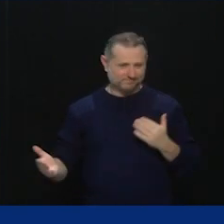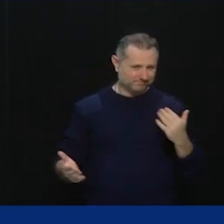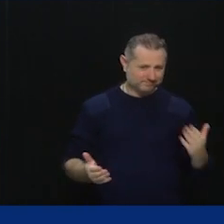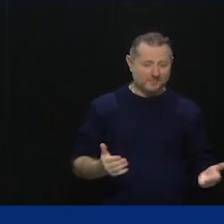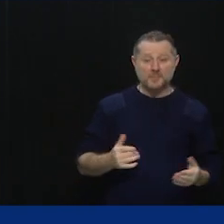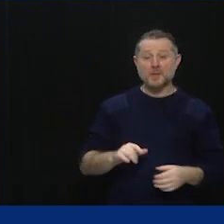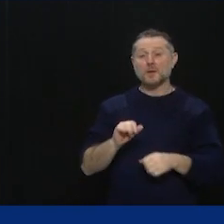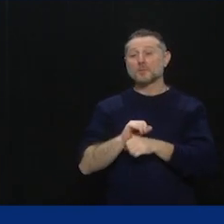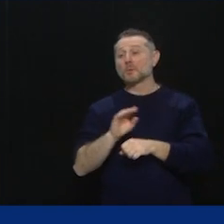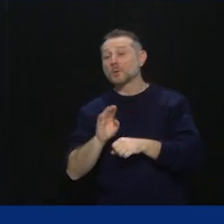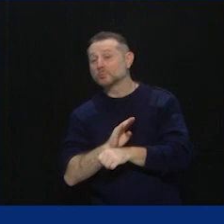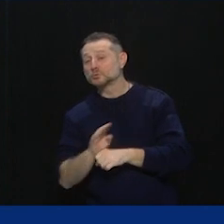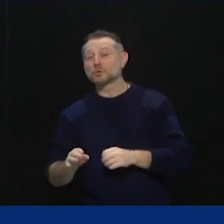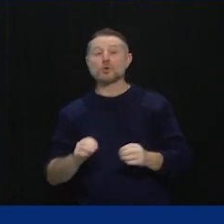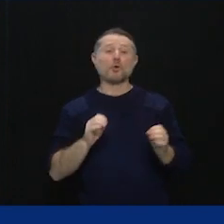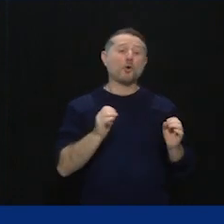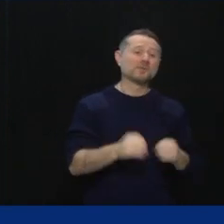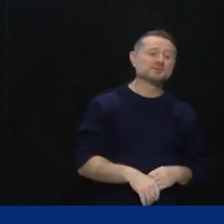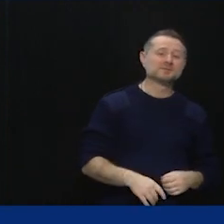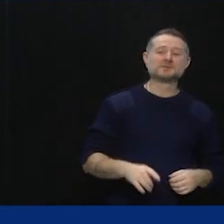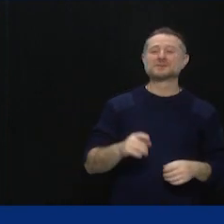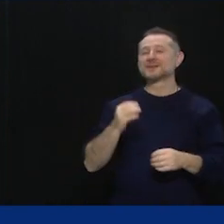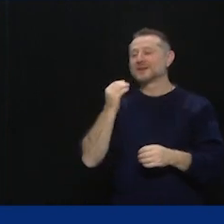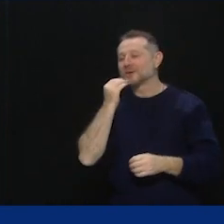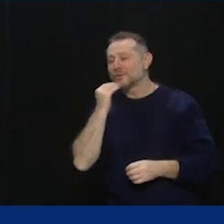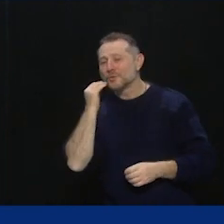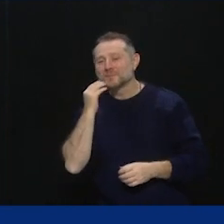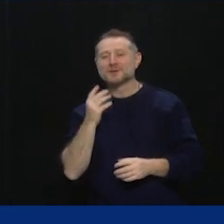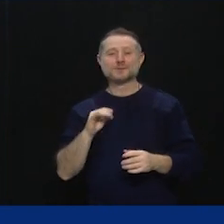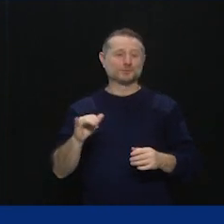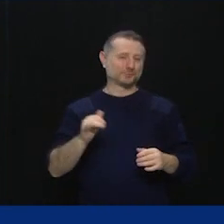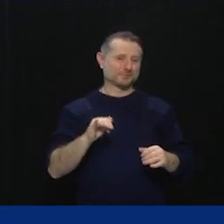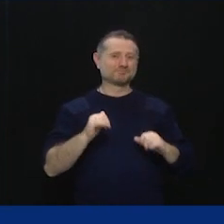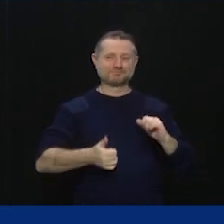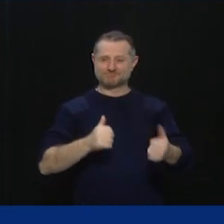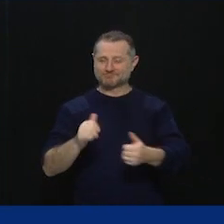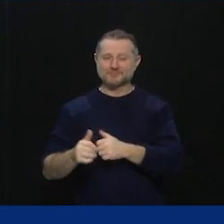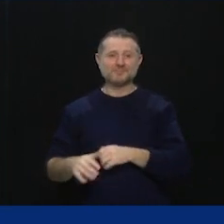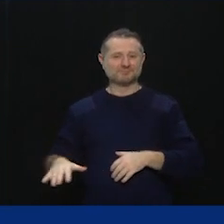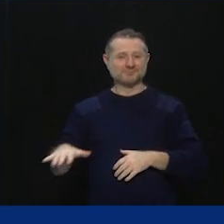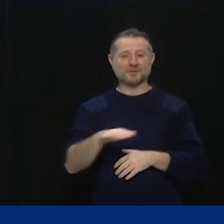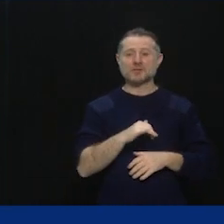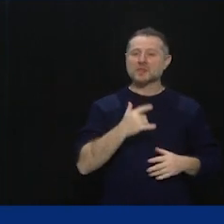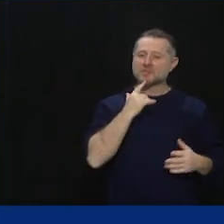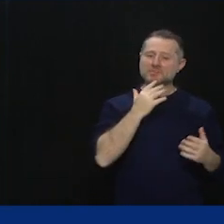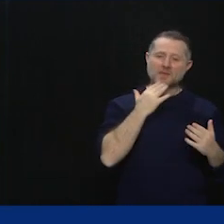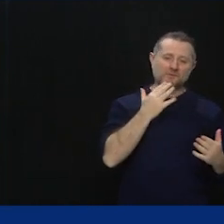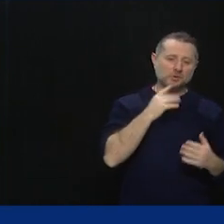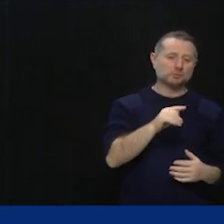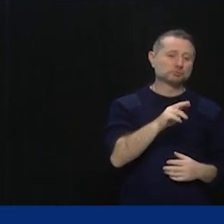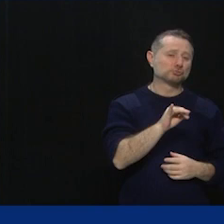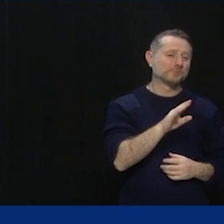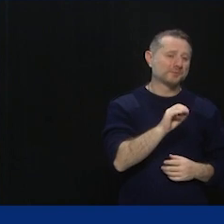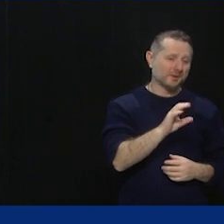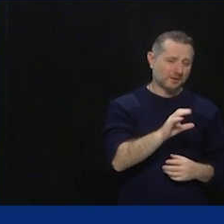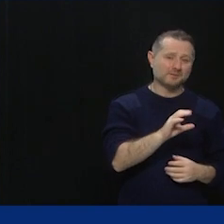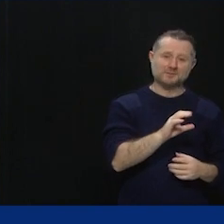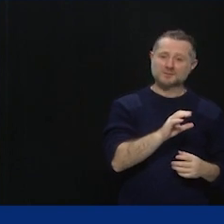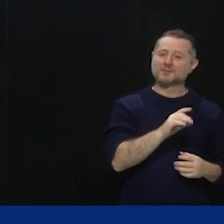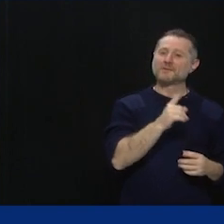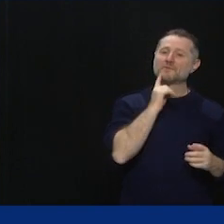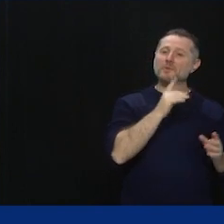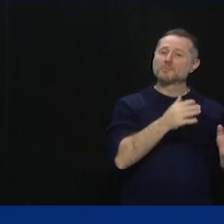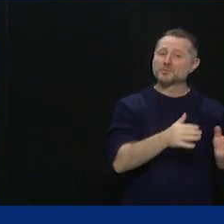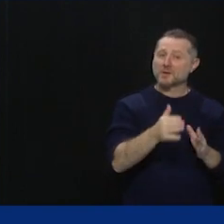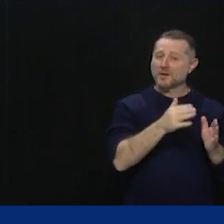of residential units. I would like to thank TriTech for both the planning and implementation of this